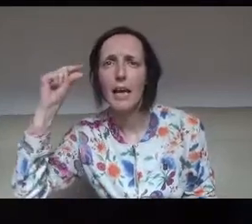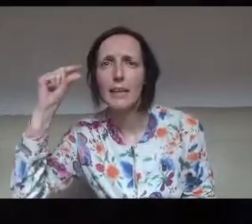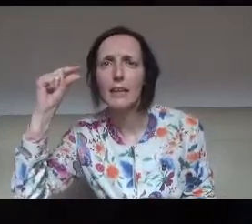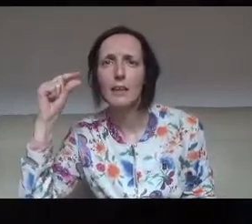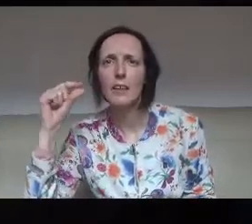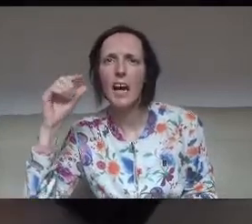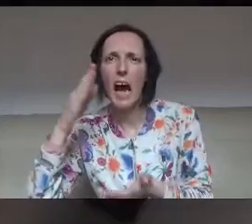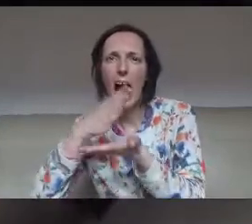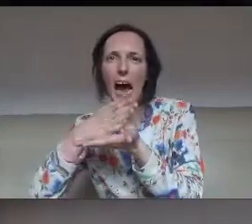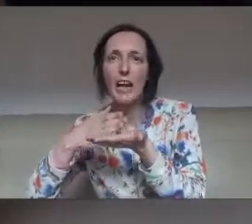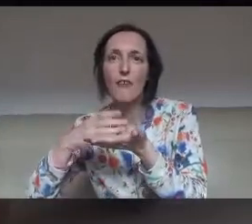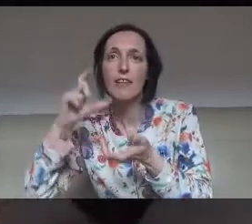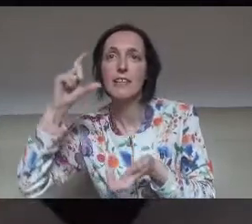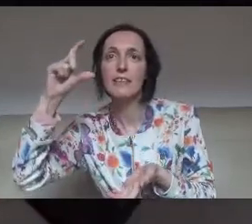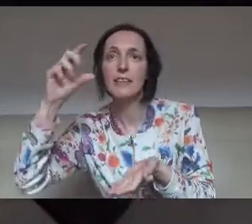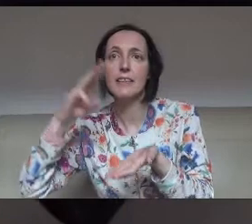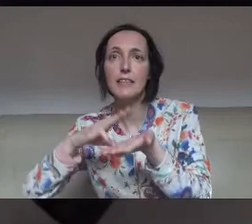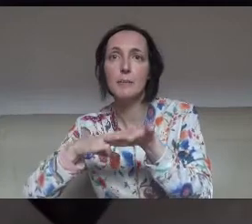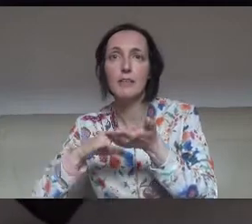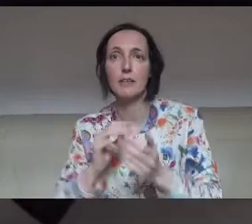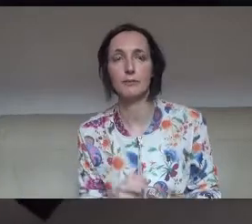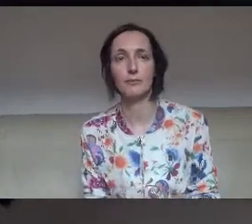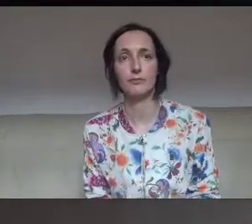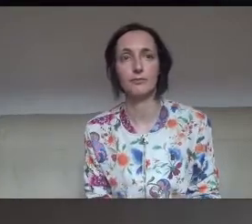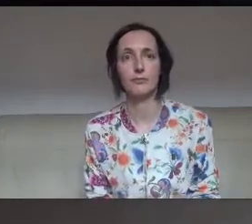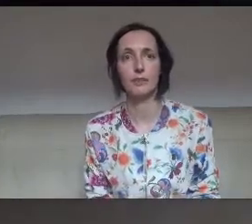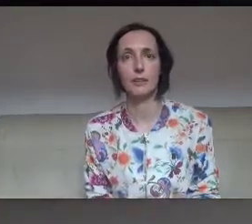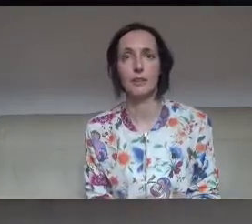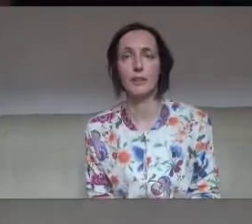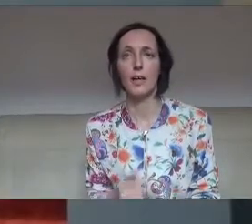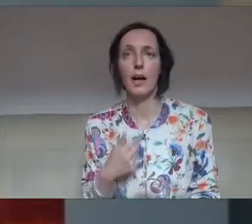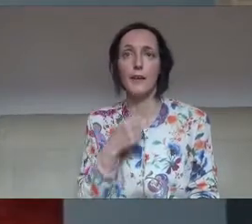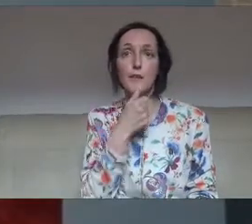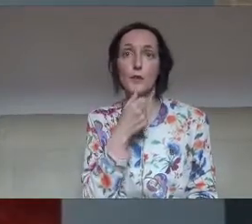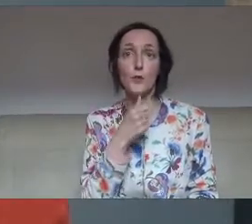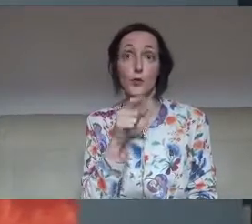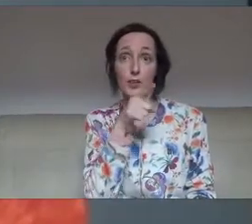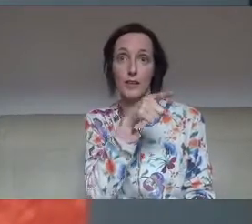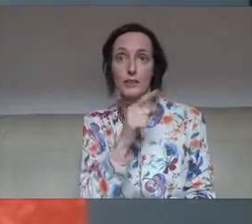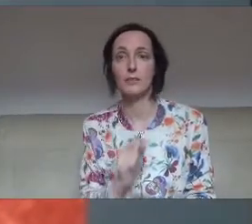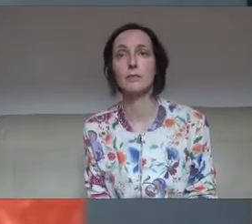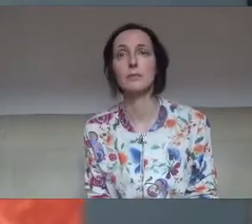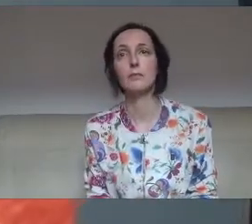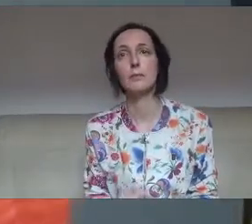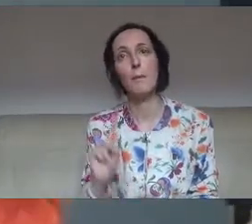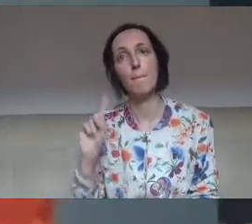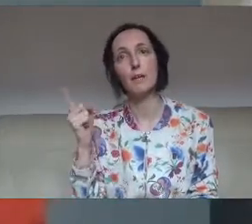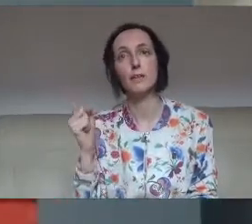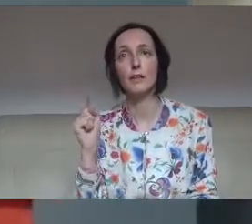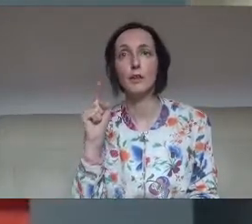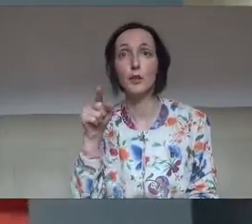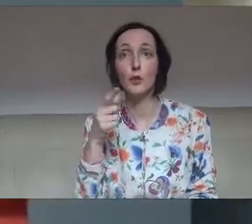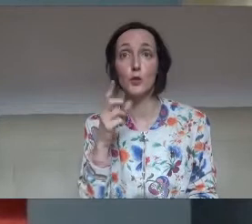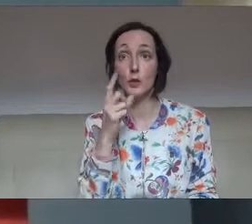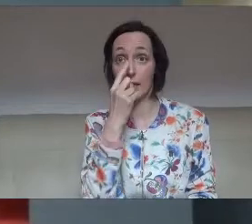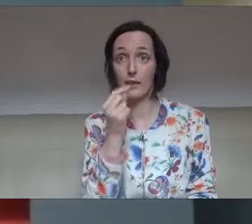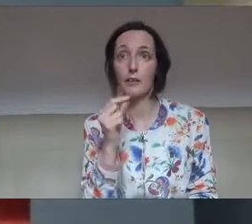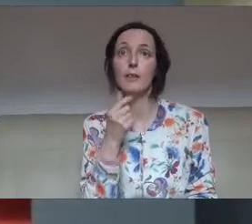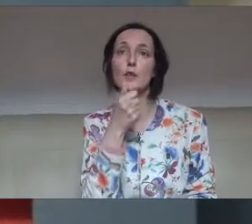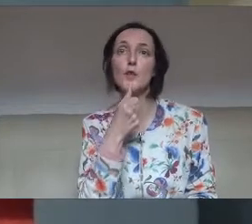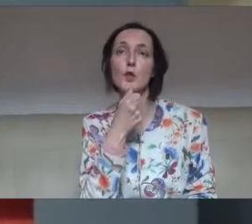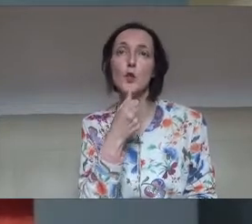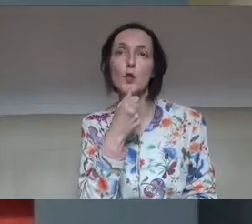Okay, something like that, basically half centimeter. I'm going to use this, but you can use also a glass, a